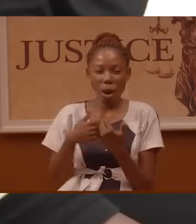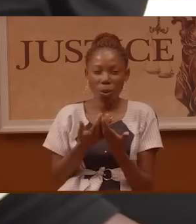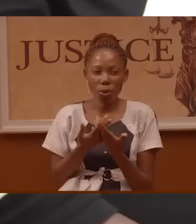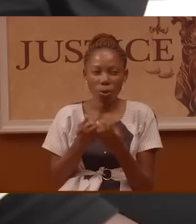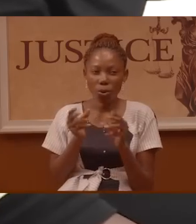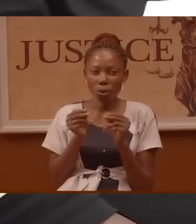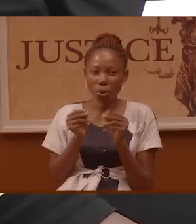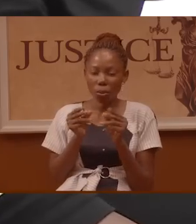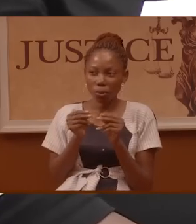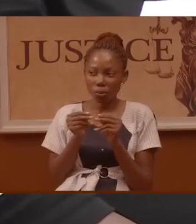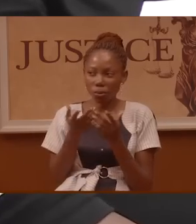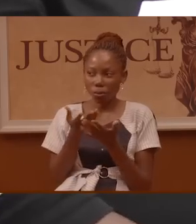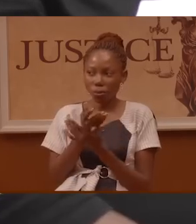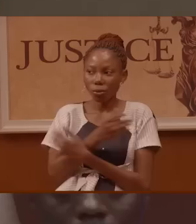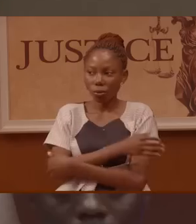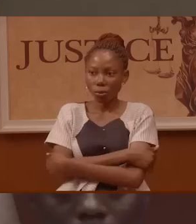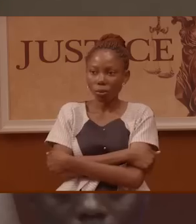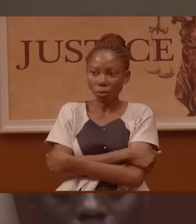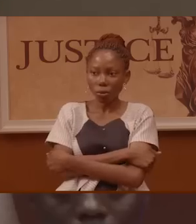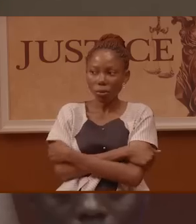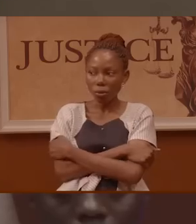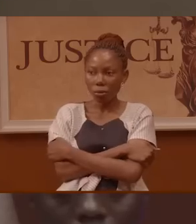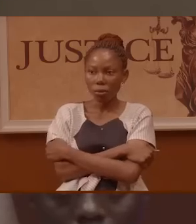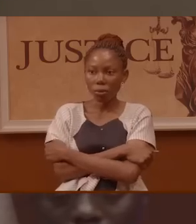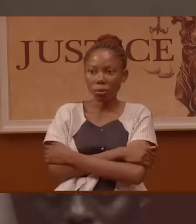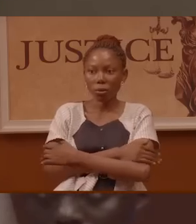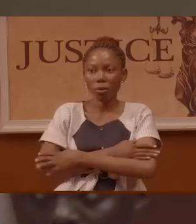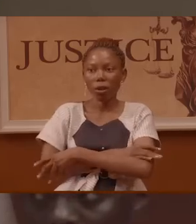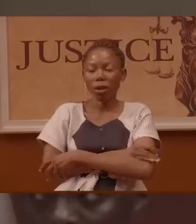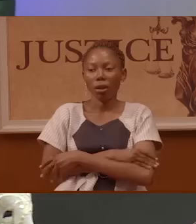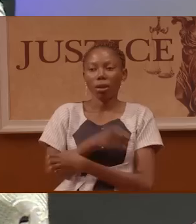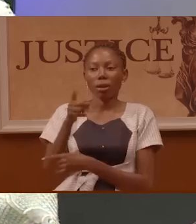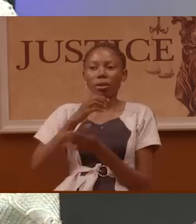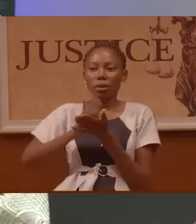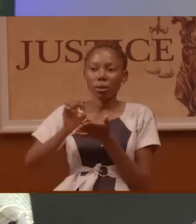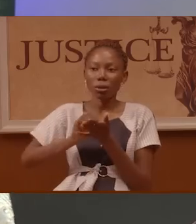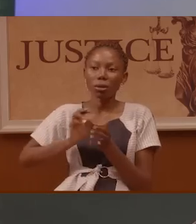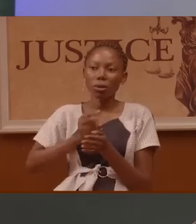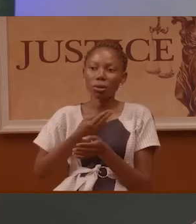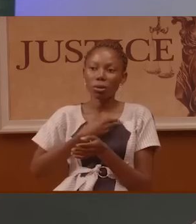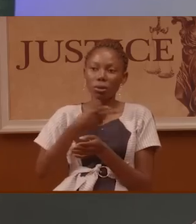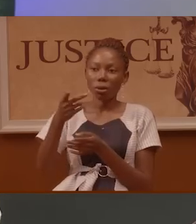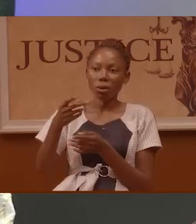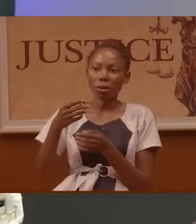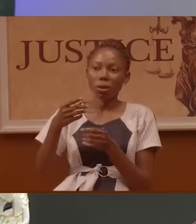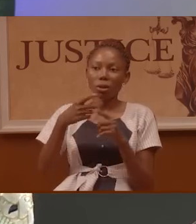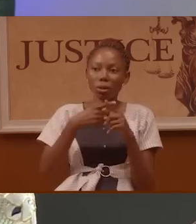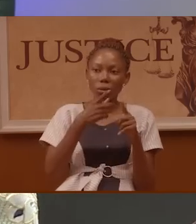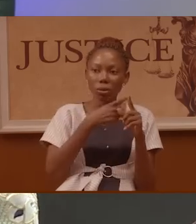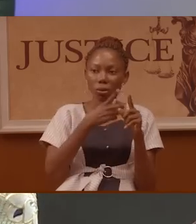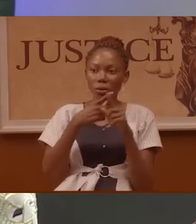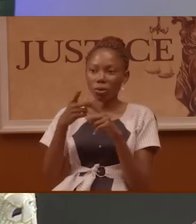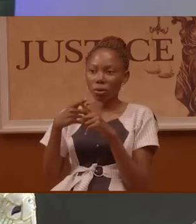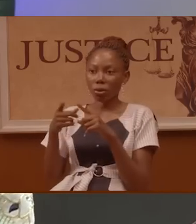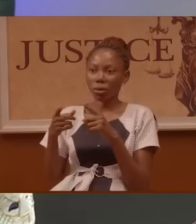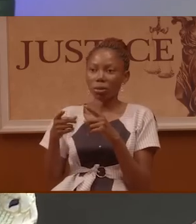I don't know whether I'm making sense to you. You want to say something? Yes, ma'am. Please excuse me. Okay. These matters have been taken to many